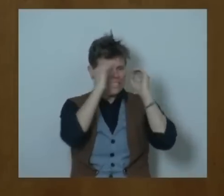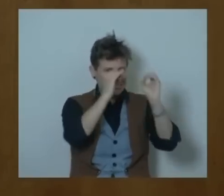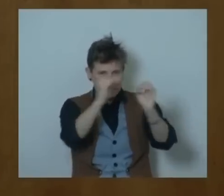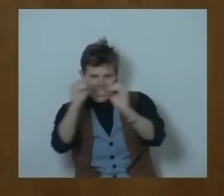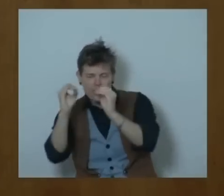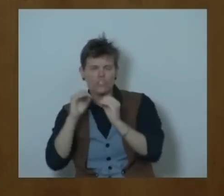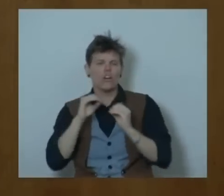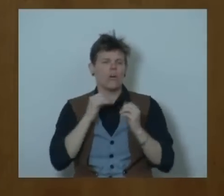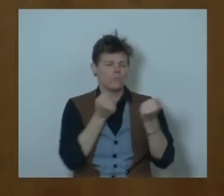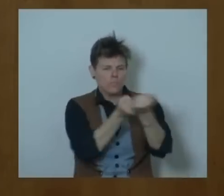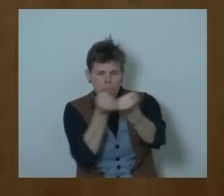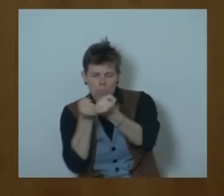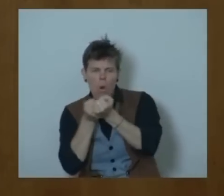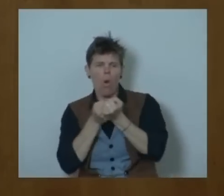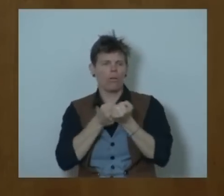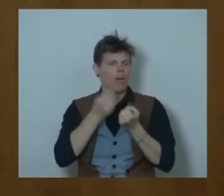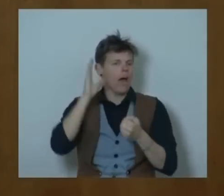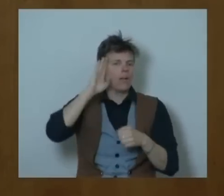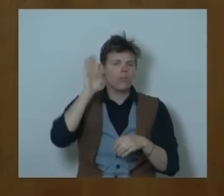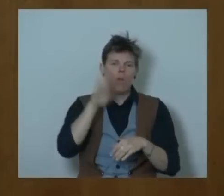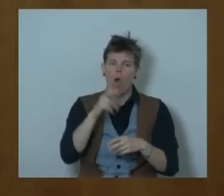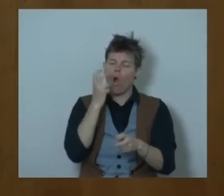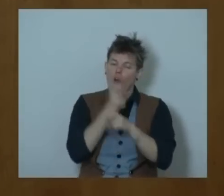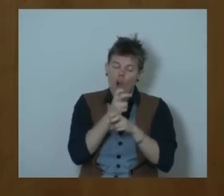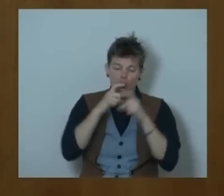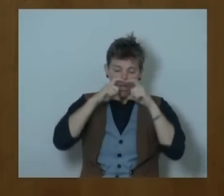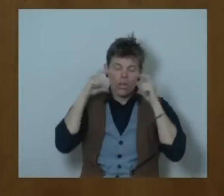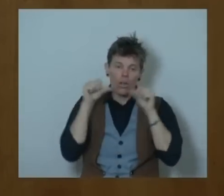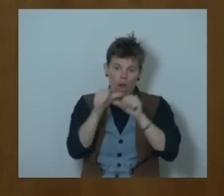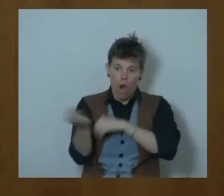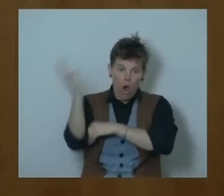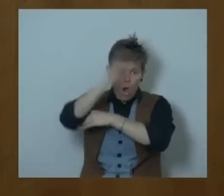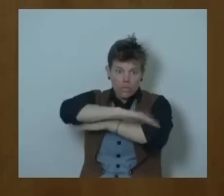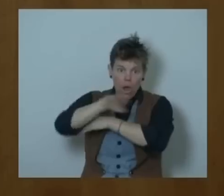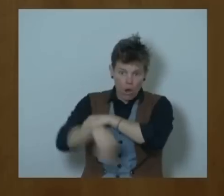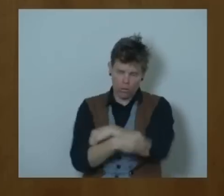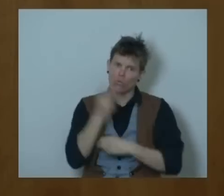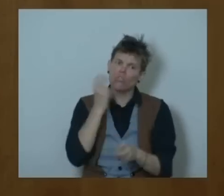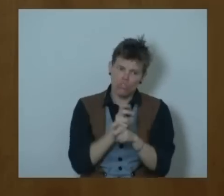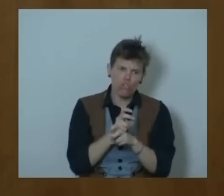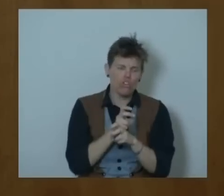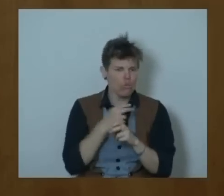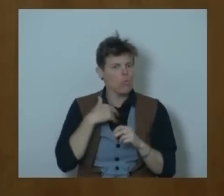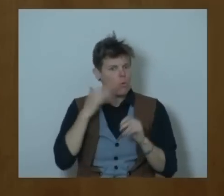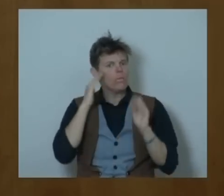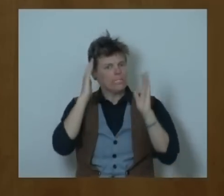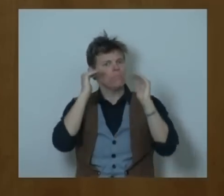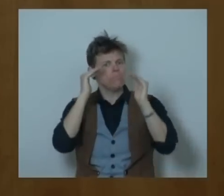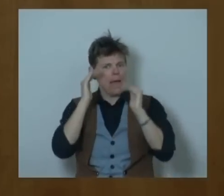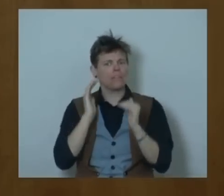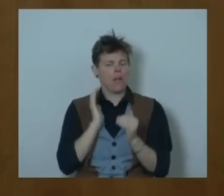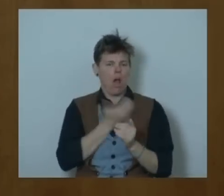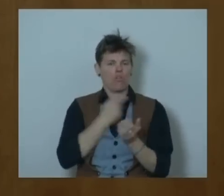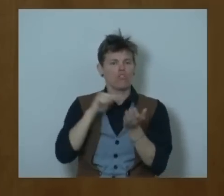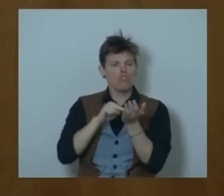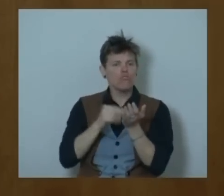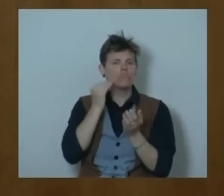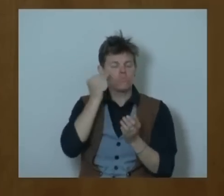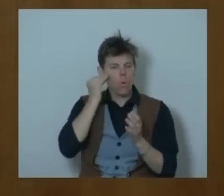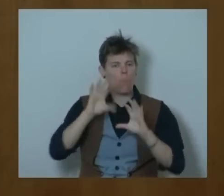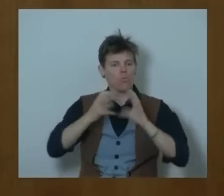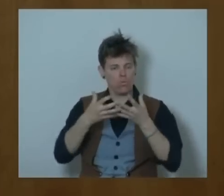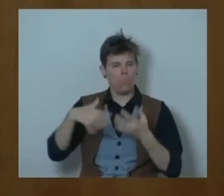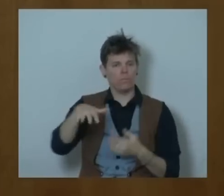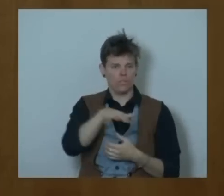to wear a mask all the time. We expect a lot of our congregate settings, and so I think it's been